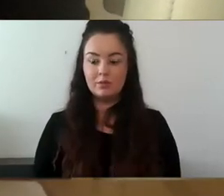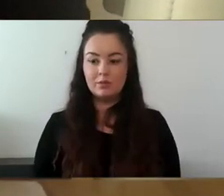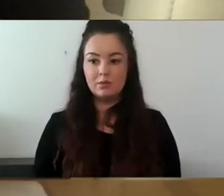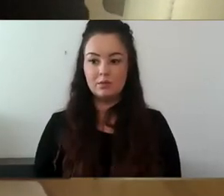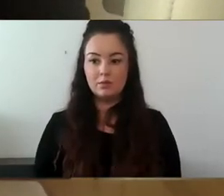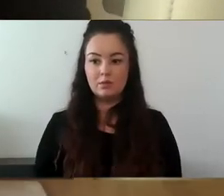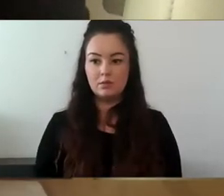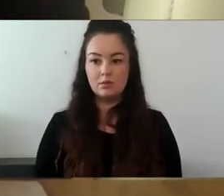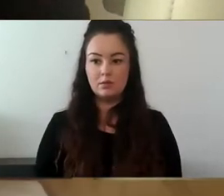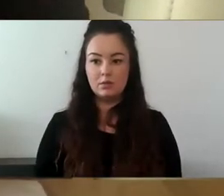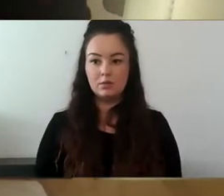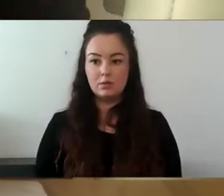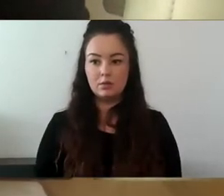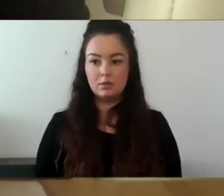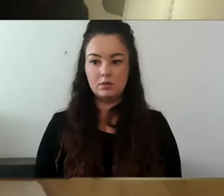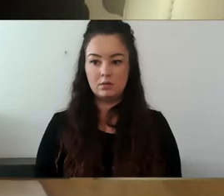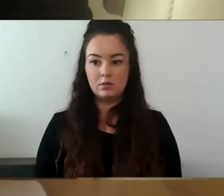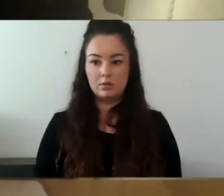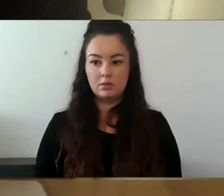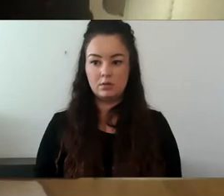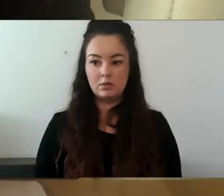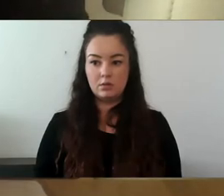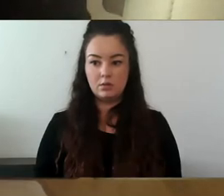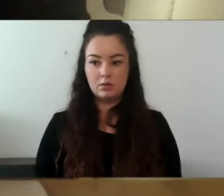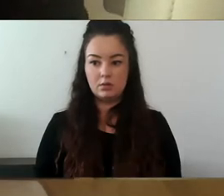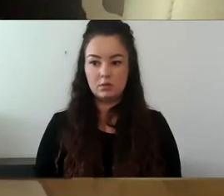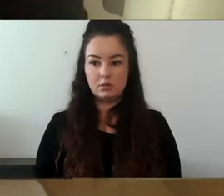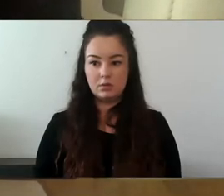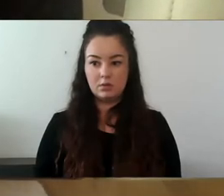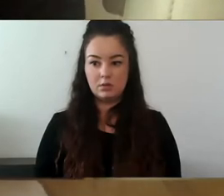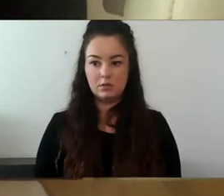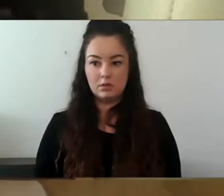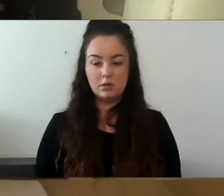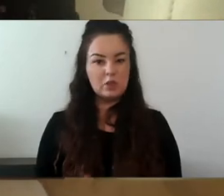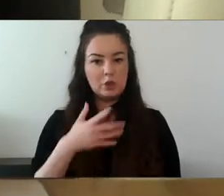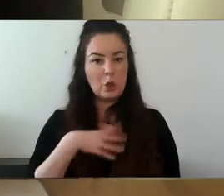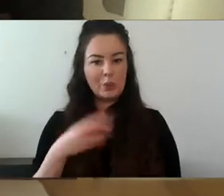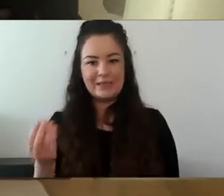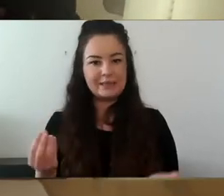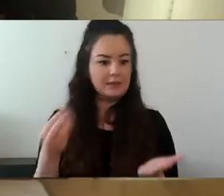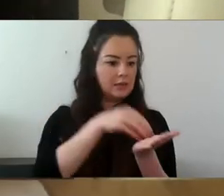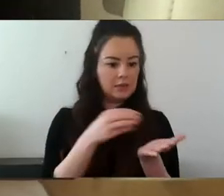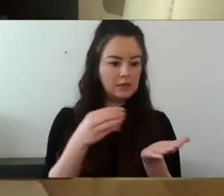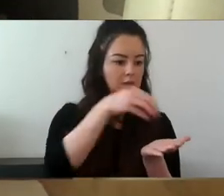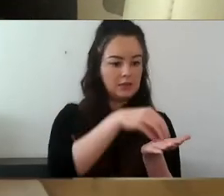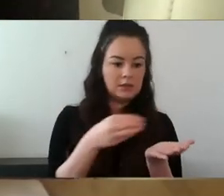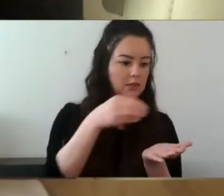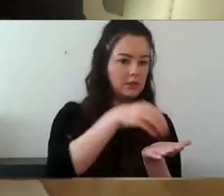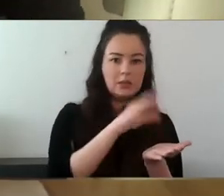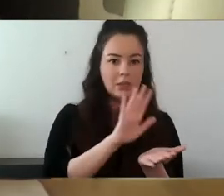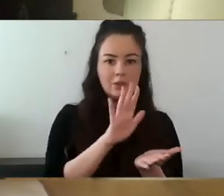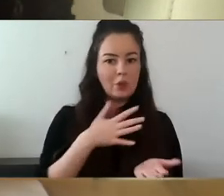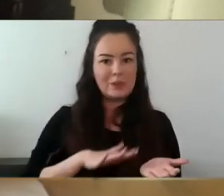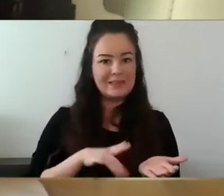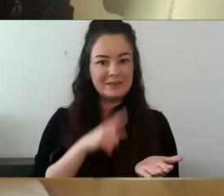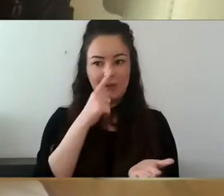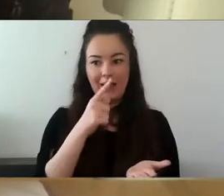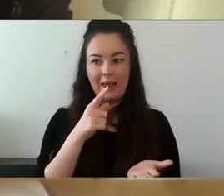you don't need to keep on putting paint back on there. You can